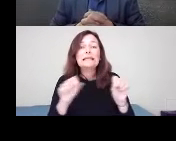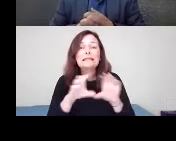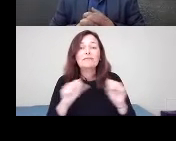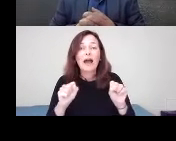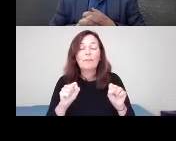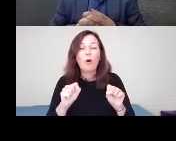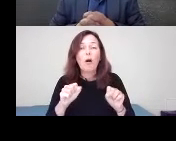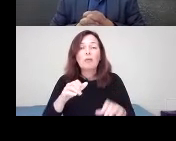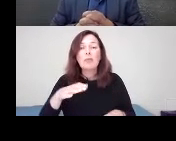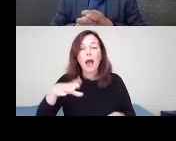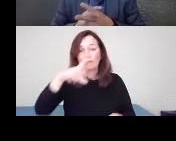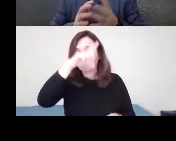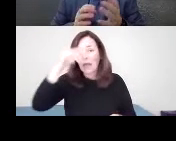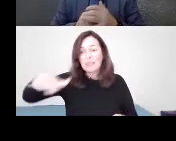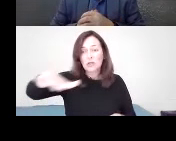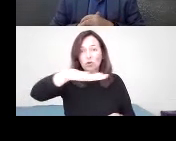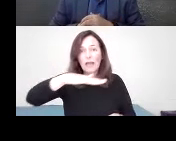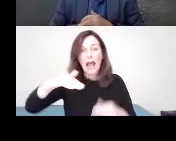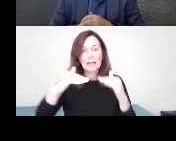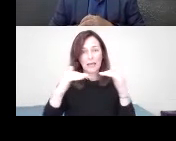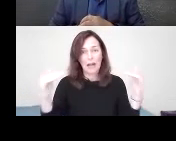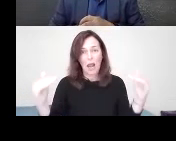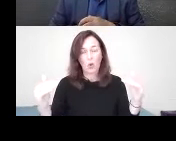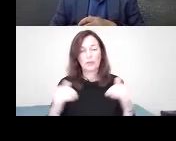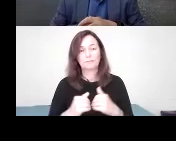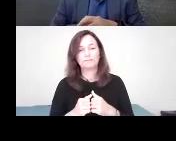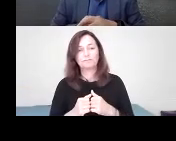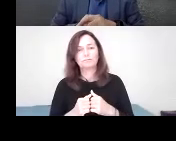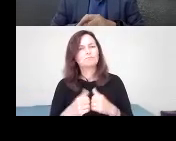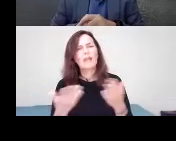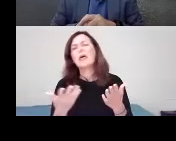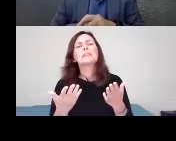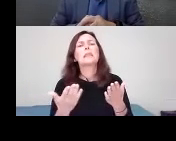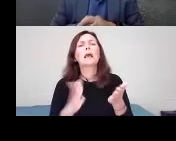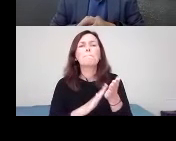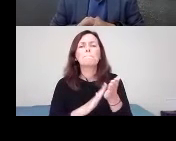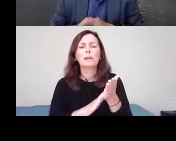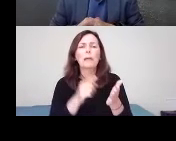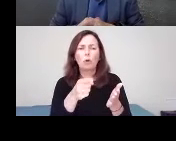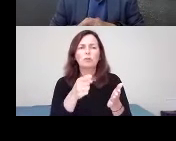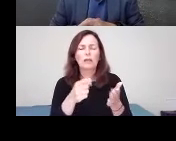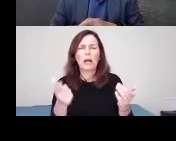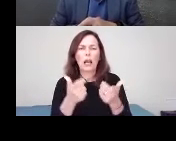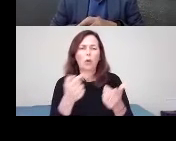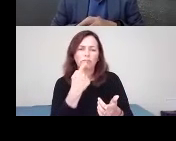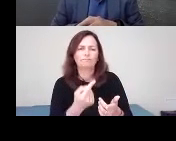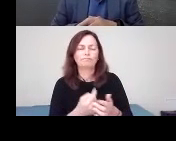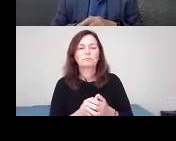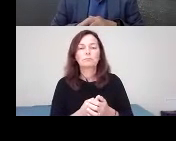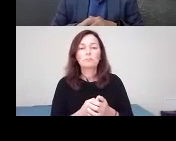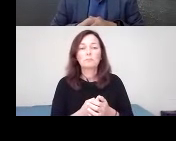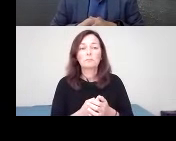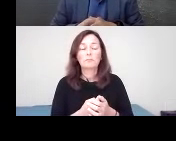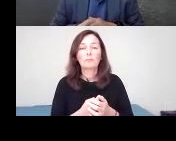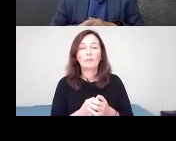So as a couple of examples, what I could mention here is for example, in the European Union level, there's